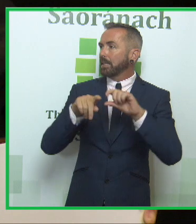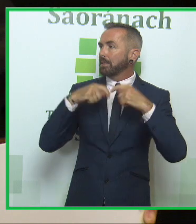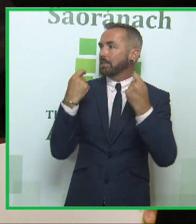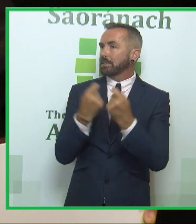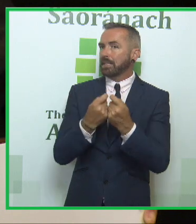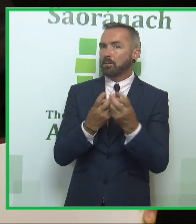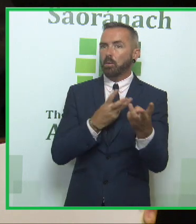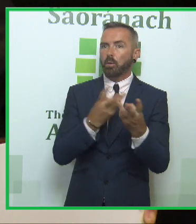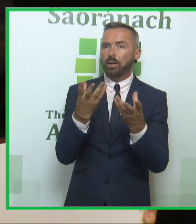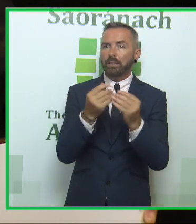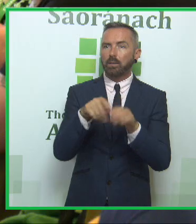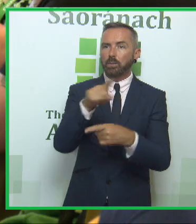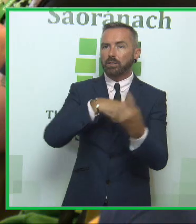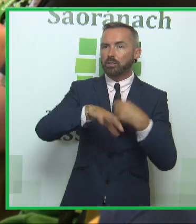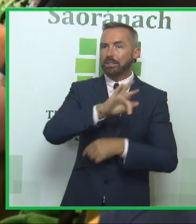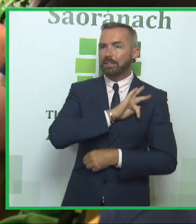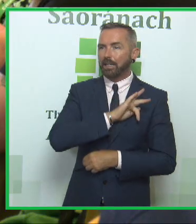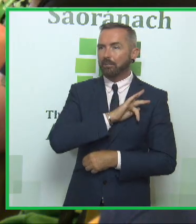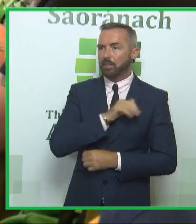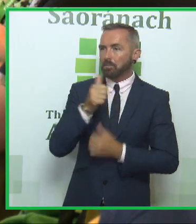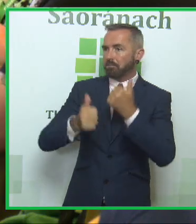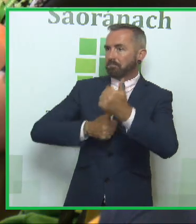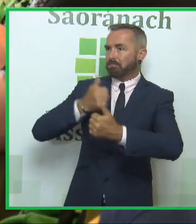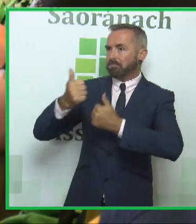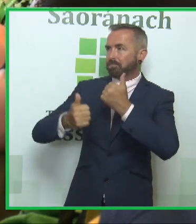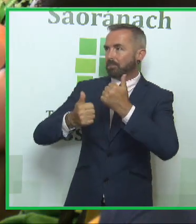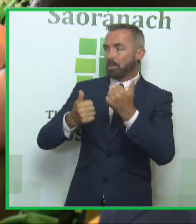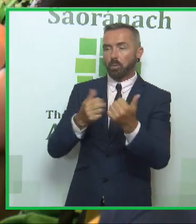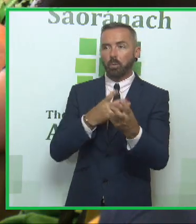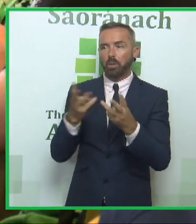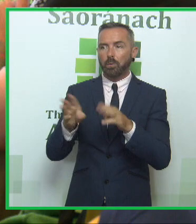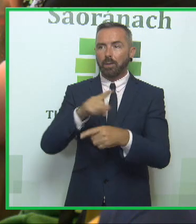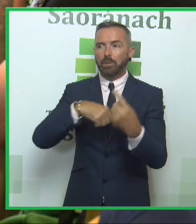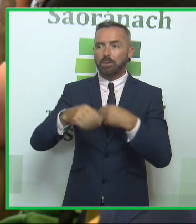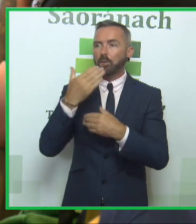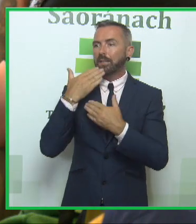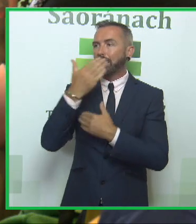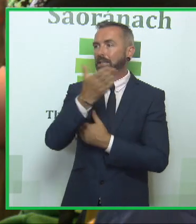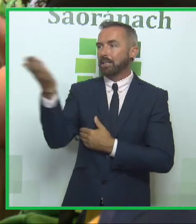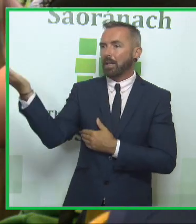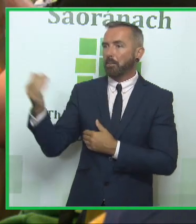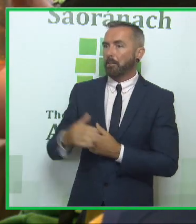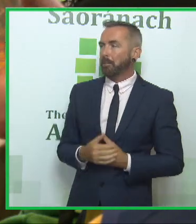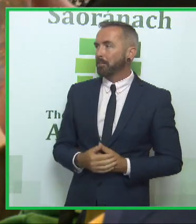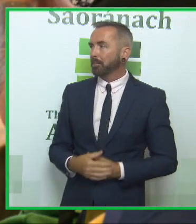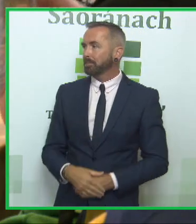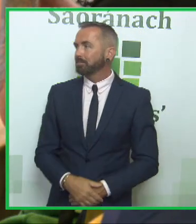again, working with yourselves, giving a huge commitment, but working really well with us, and I want to thank them for it.